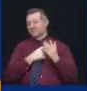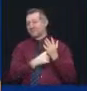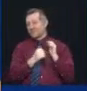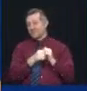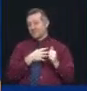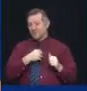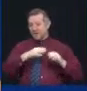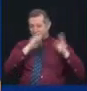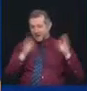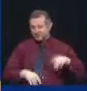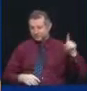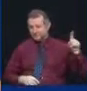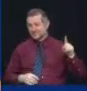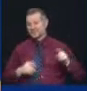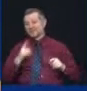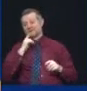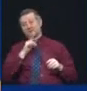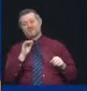months.